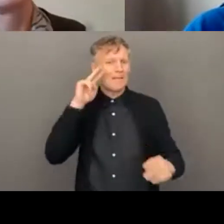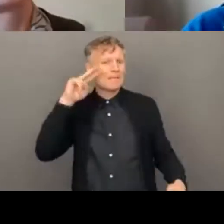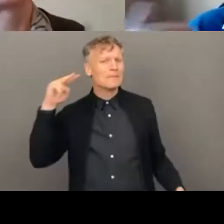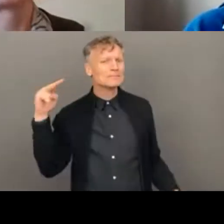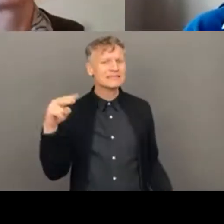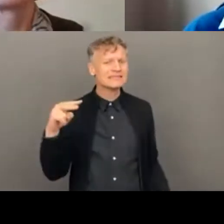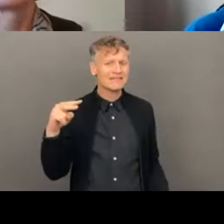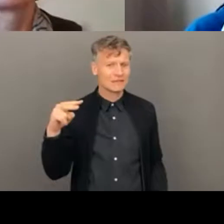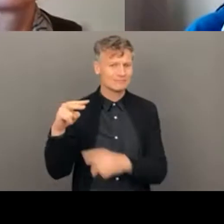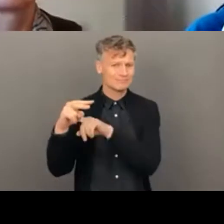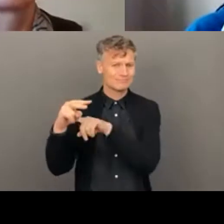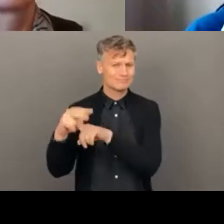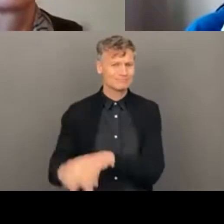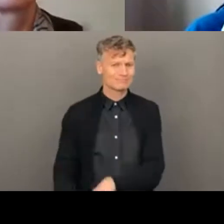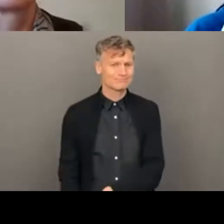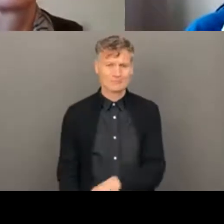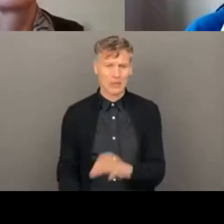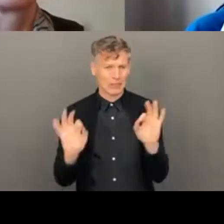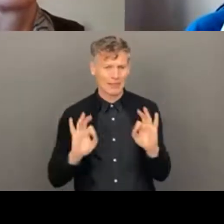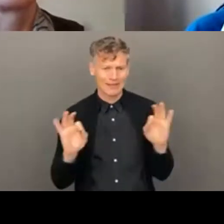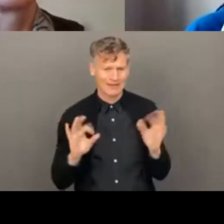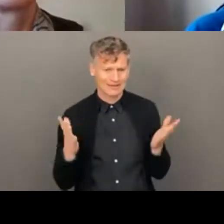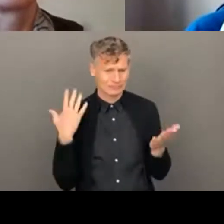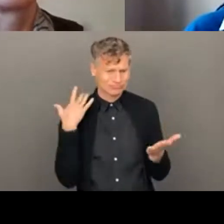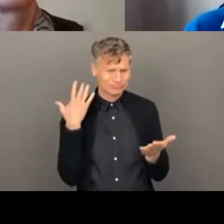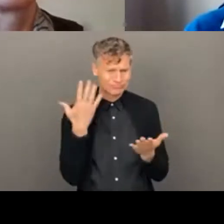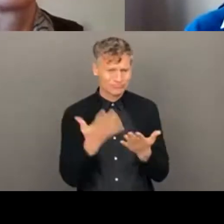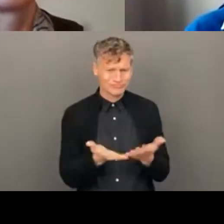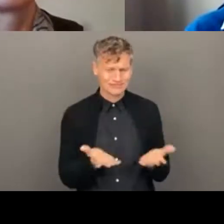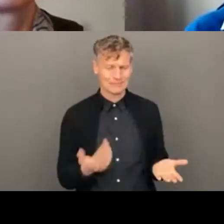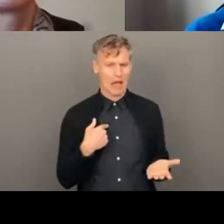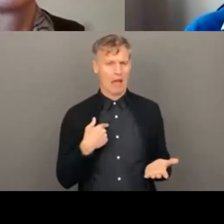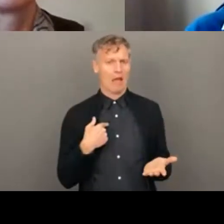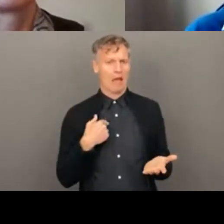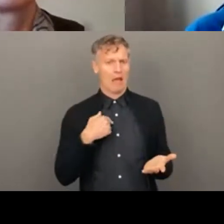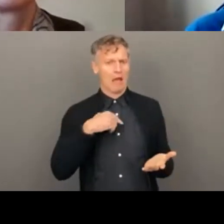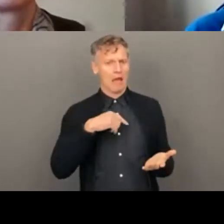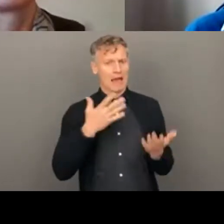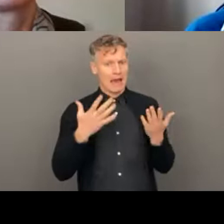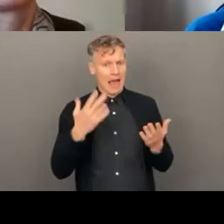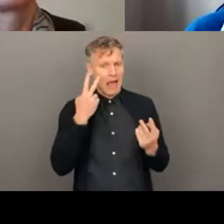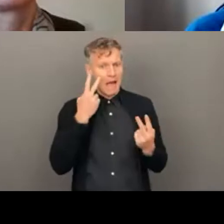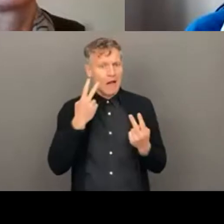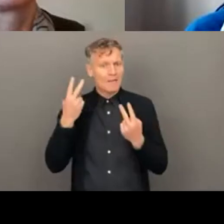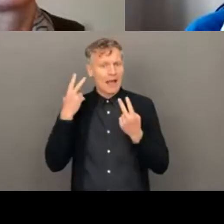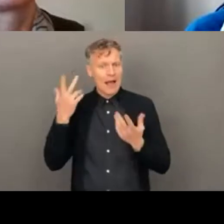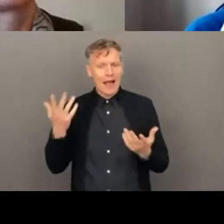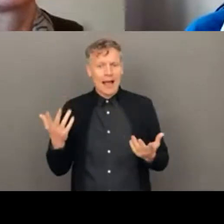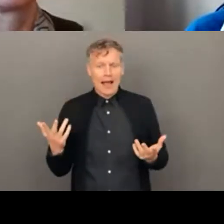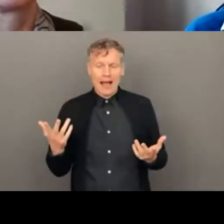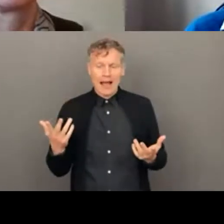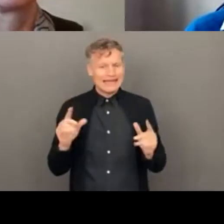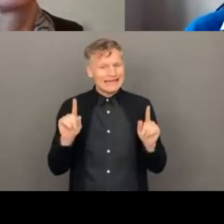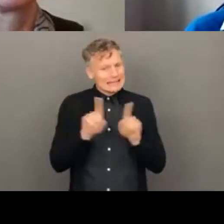capturing the voice, the perspective of people with disabilities that would have been typically excluded within those projects that I was involved